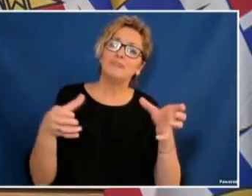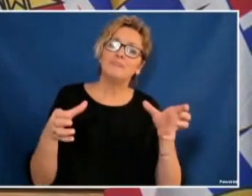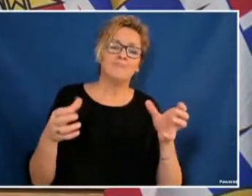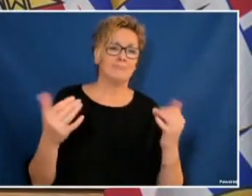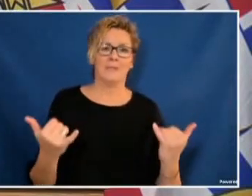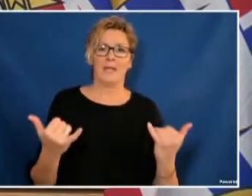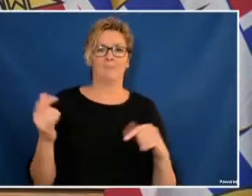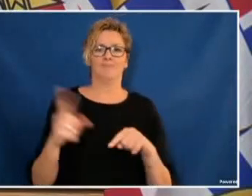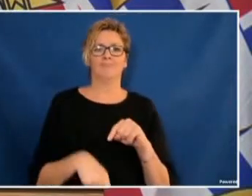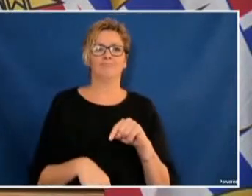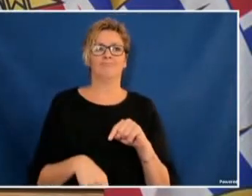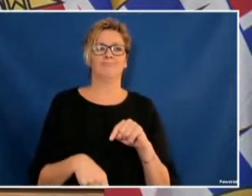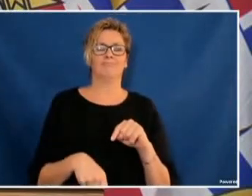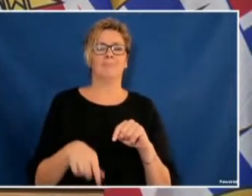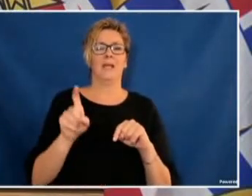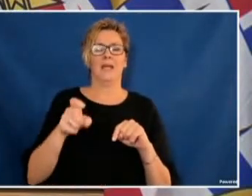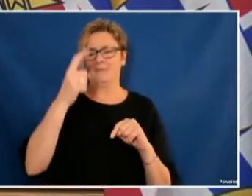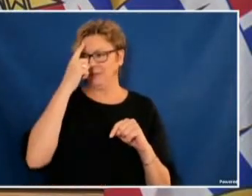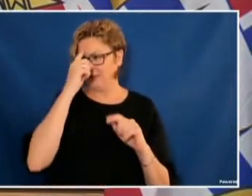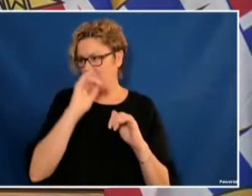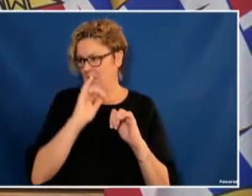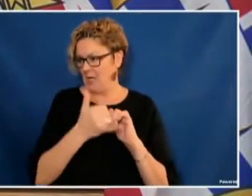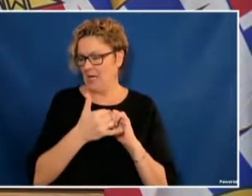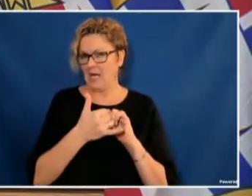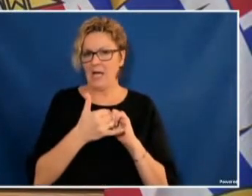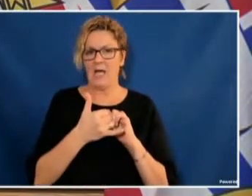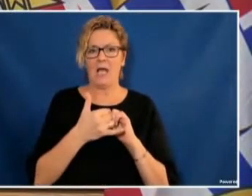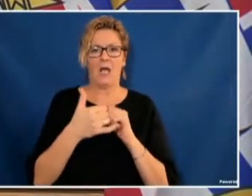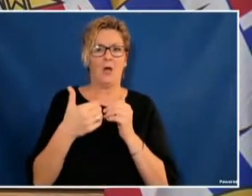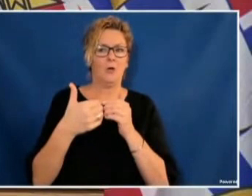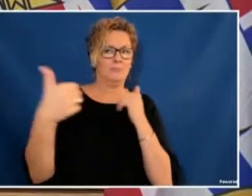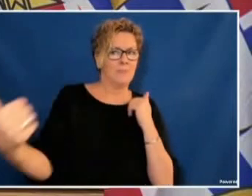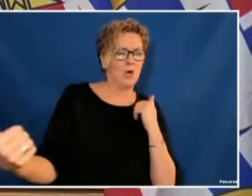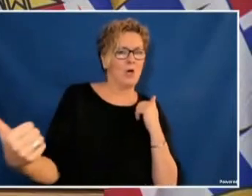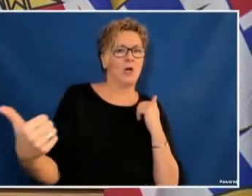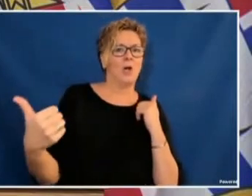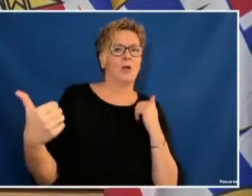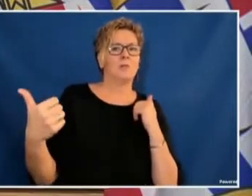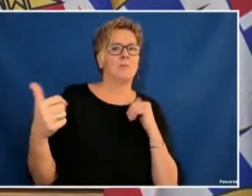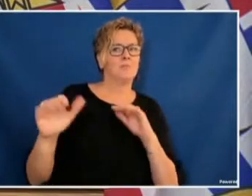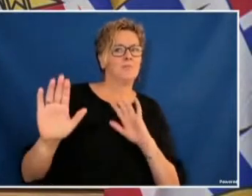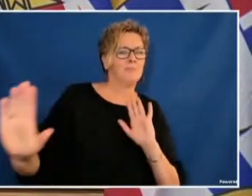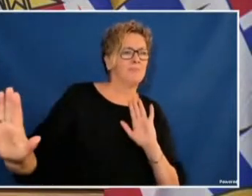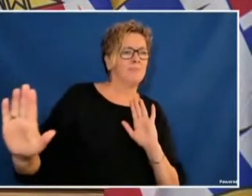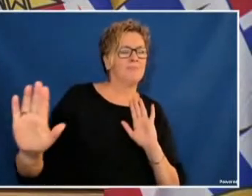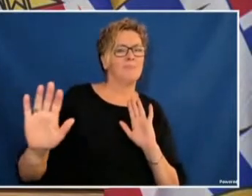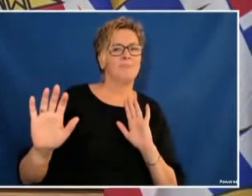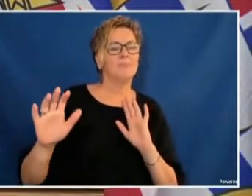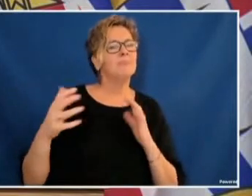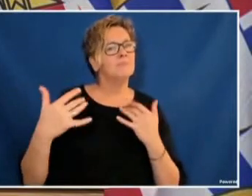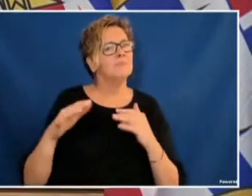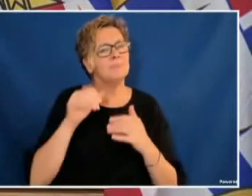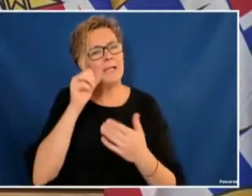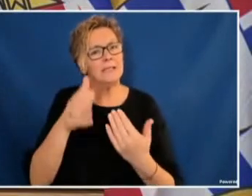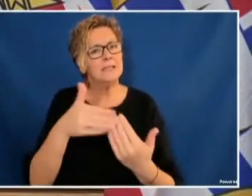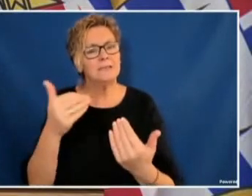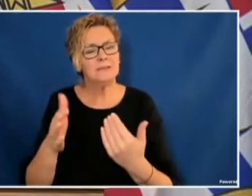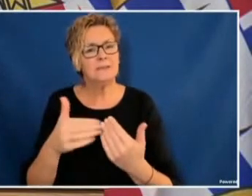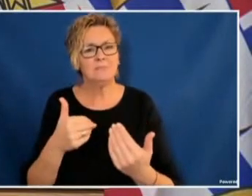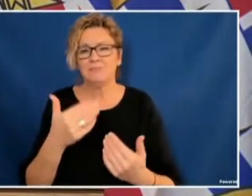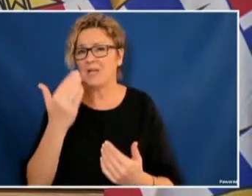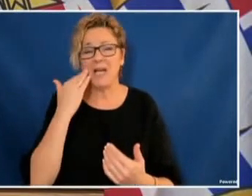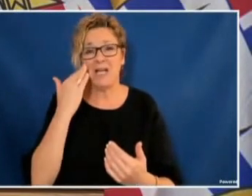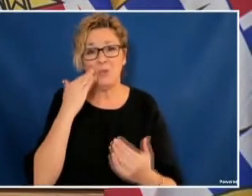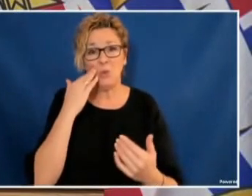have stories, have families. And while it is the families of those who died we are feeling the most right now,